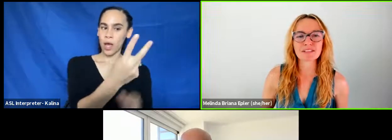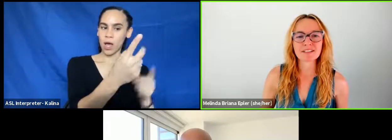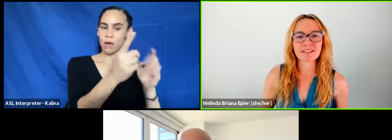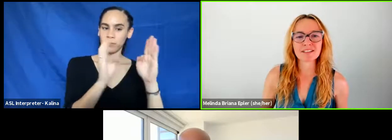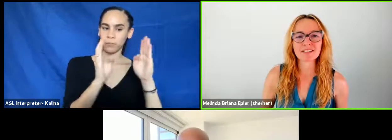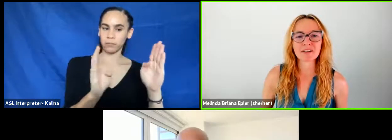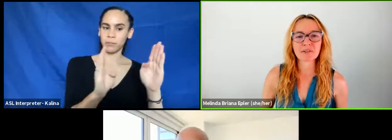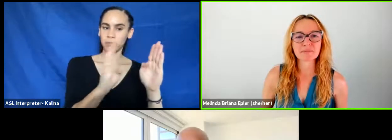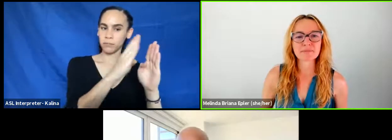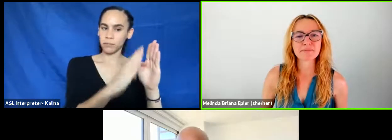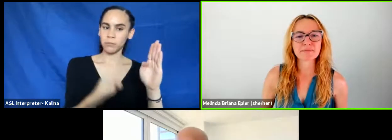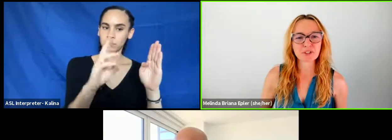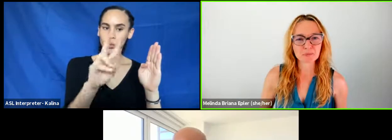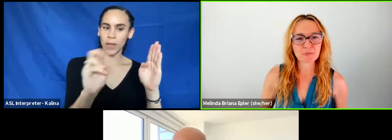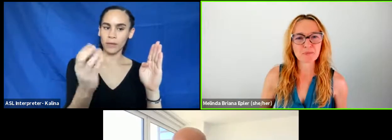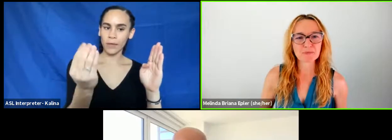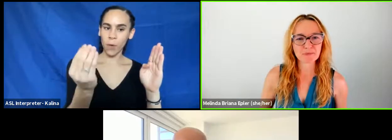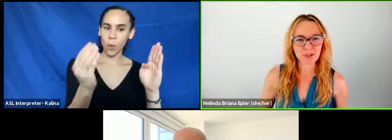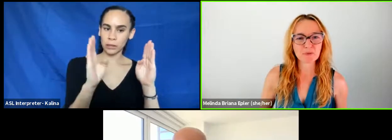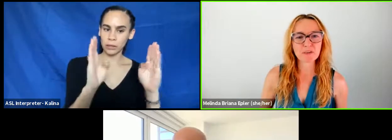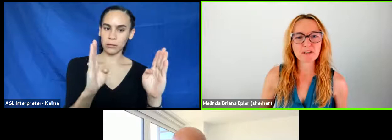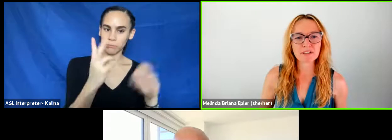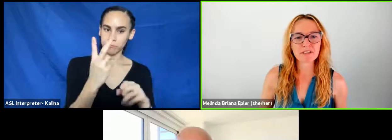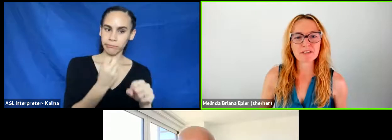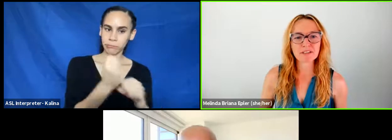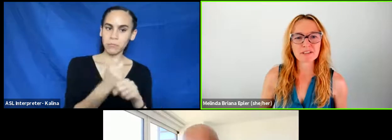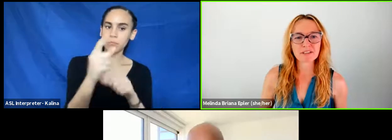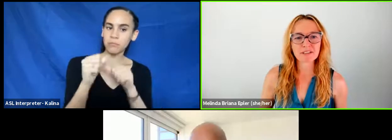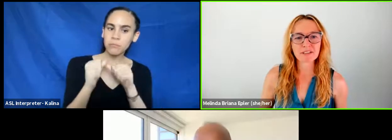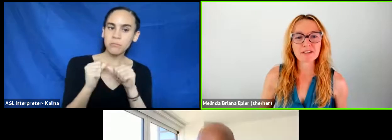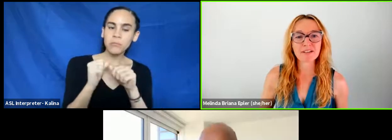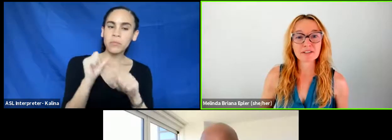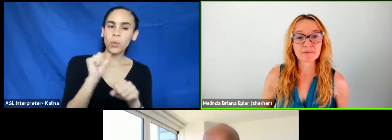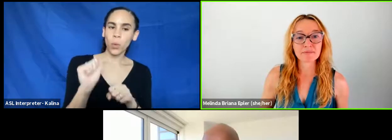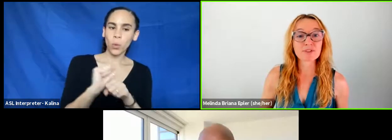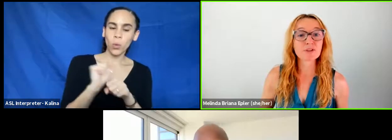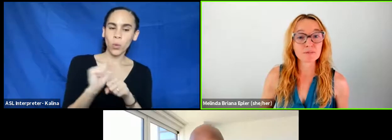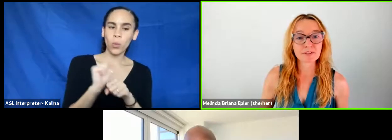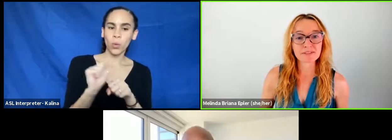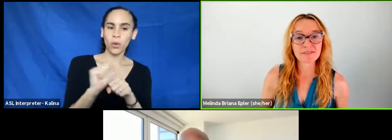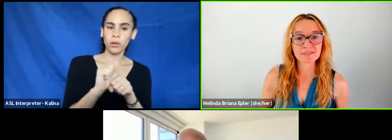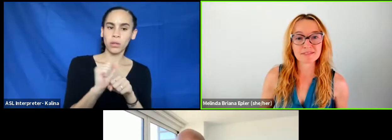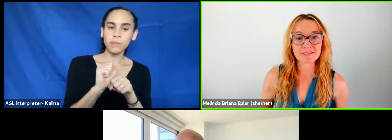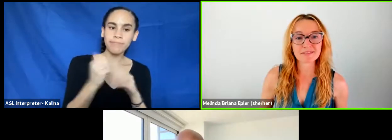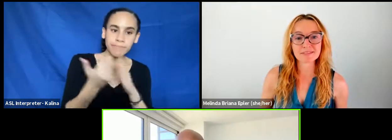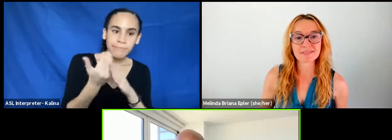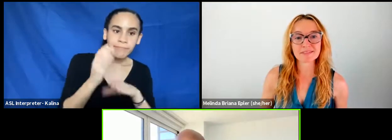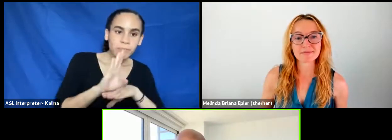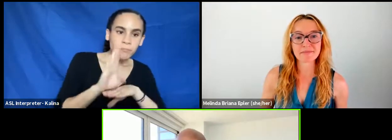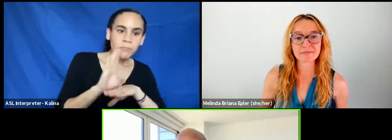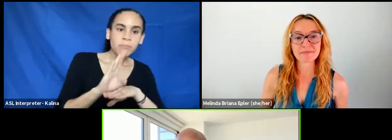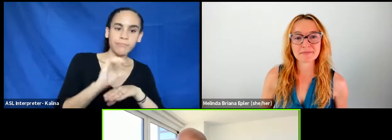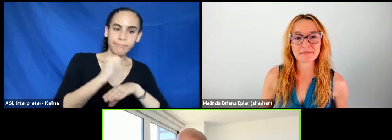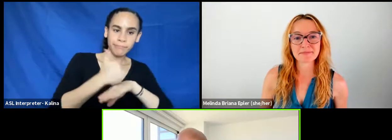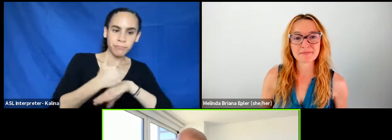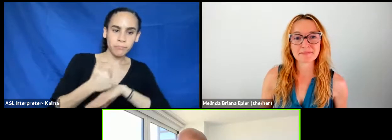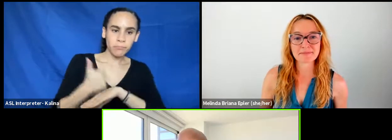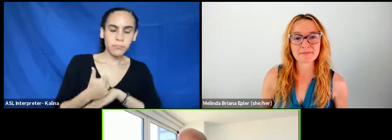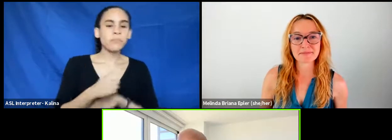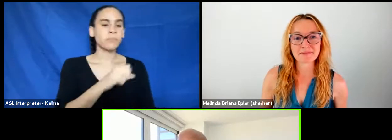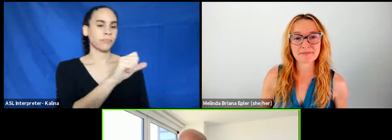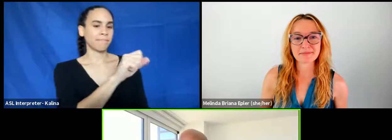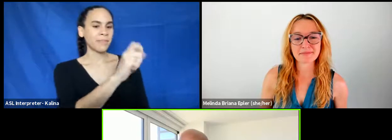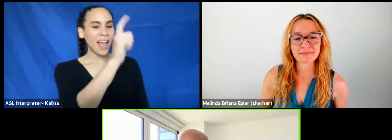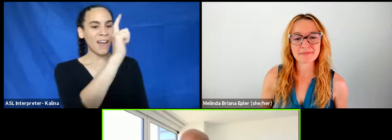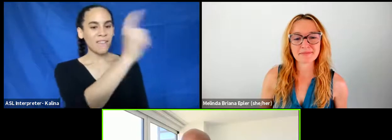2014. You kept working on startups, right? Yeah. So eventually